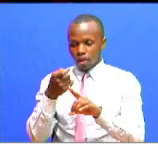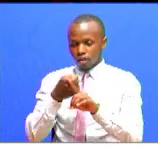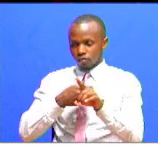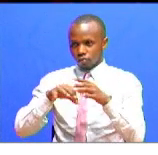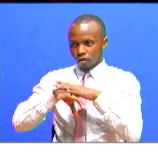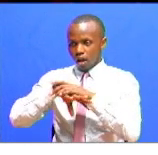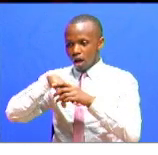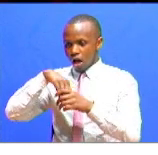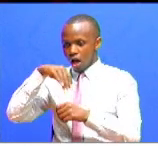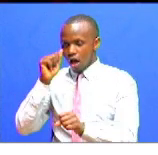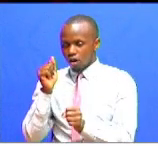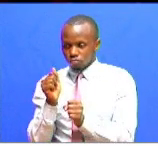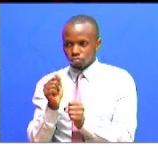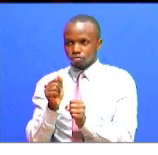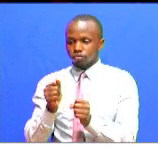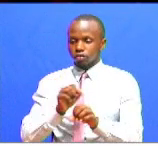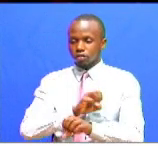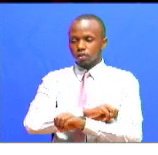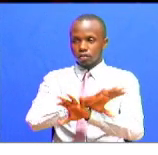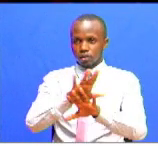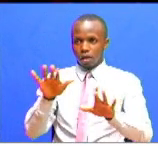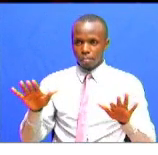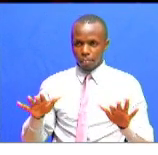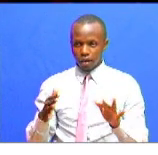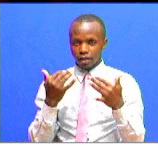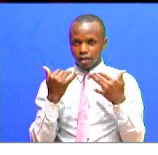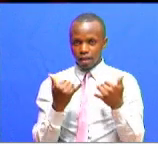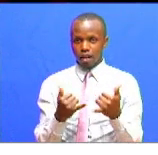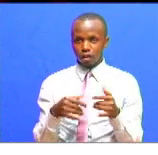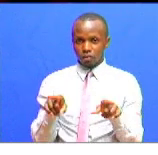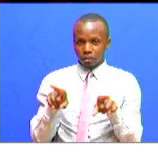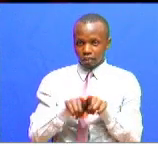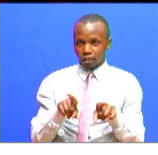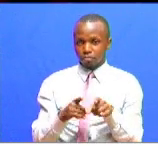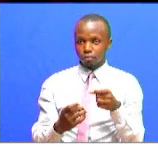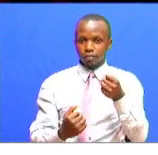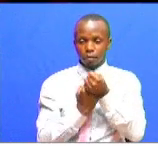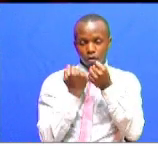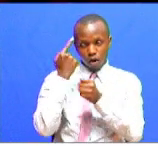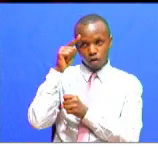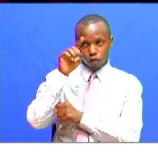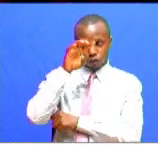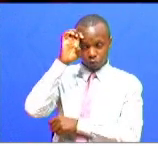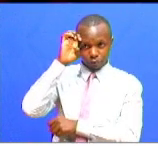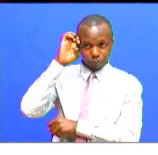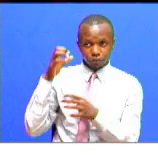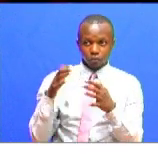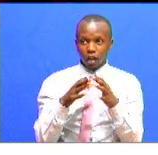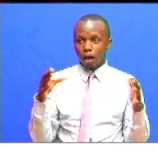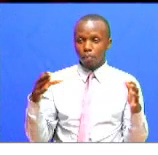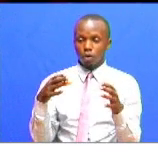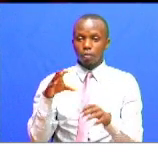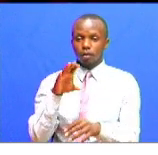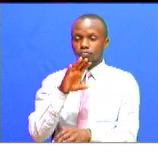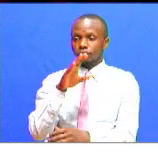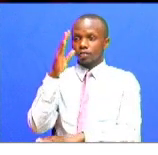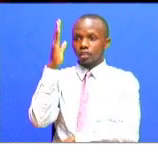Russian supplies. This strategic alignment forms a cornerstone of the European Union's broader energy security